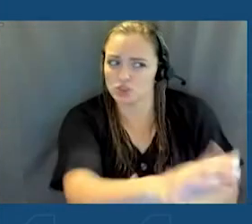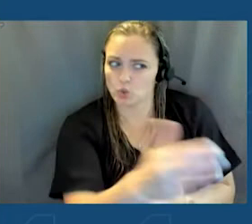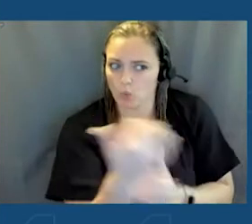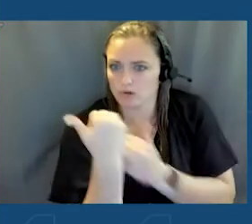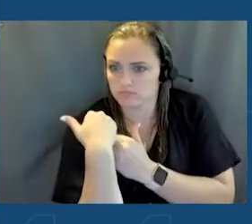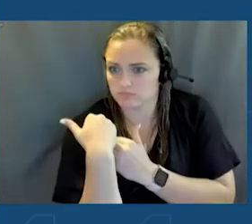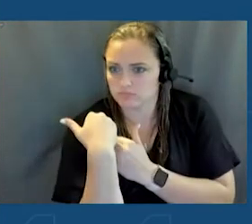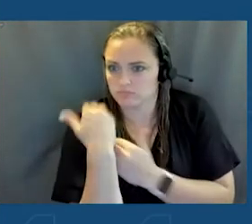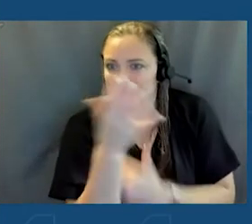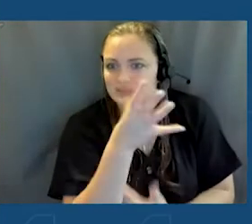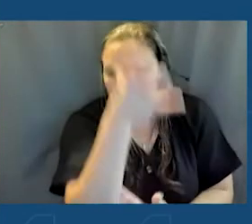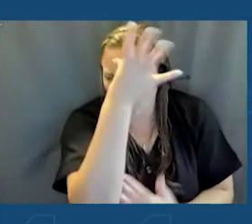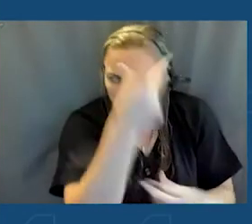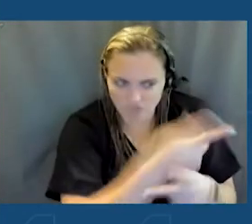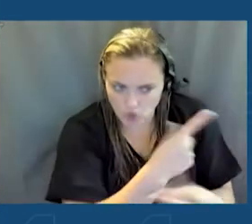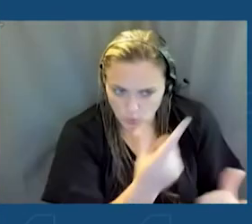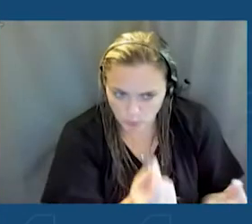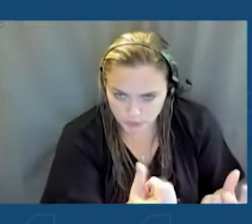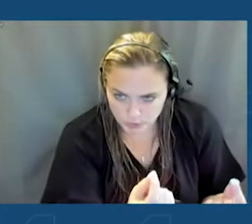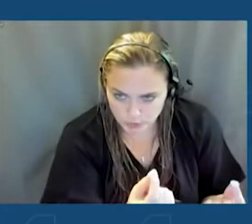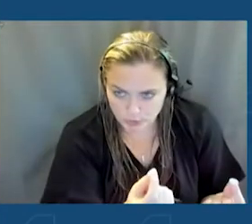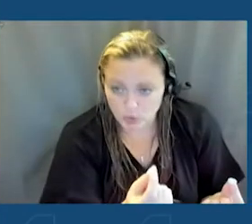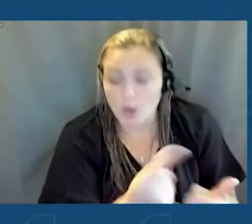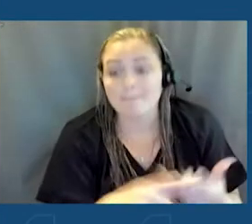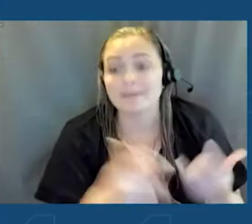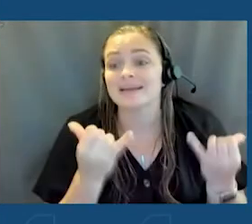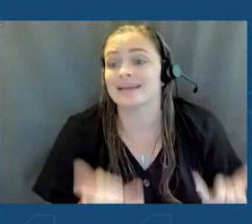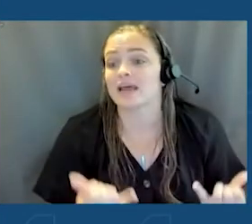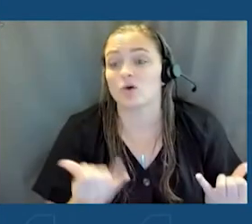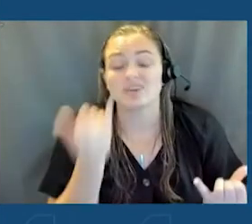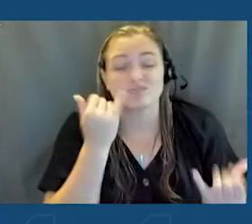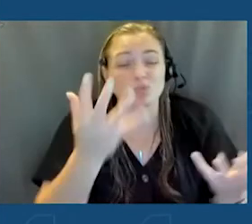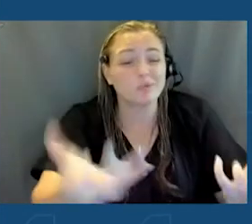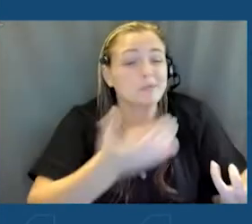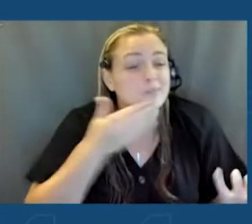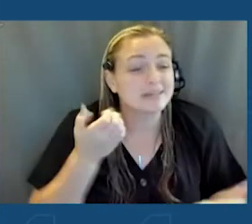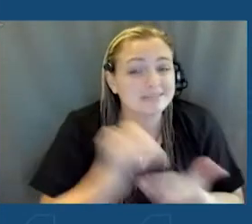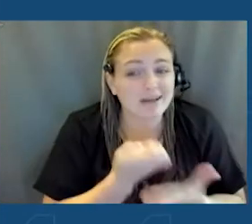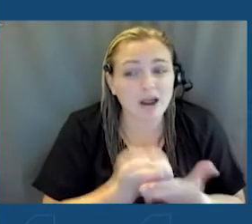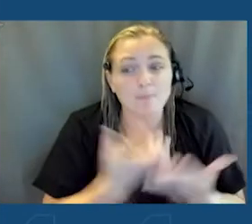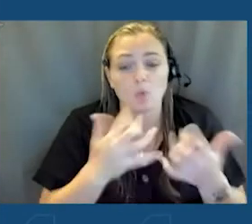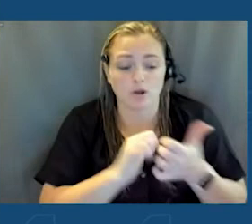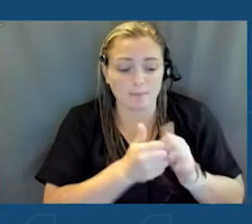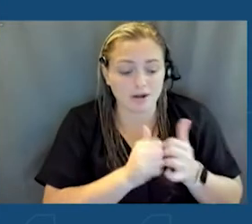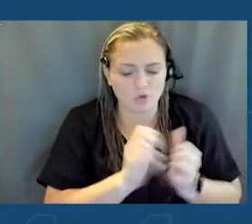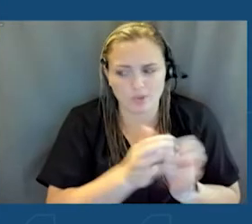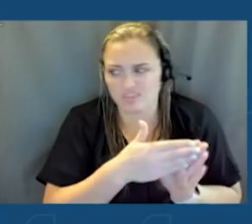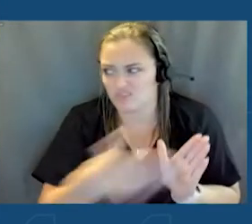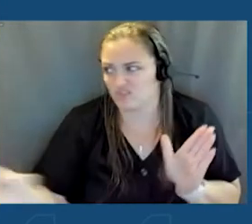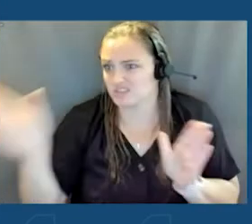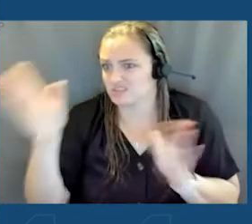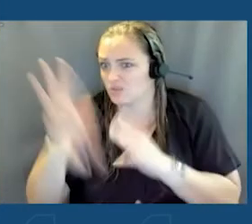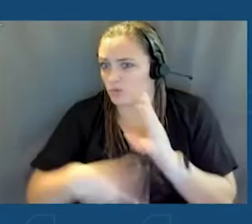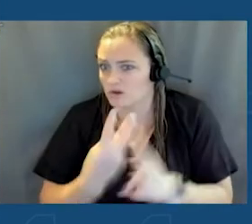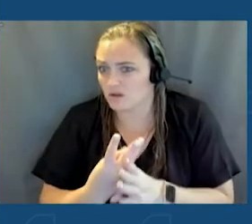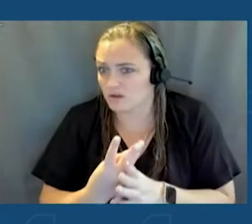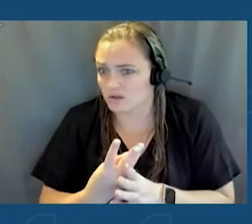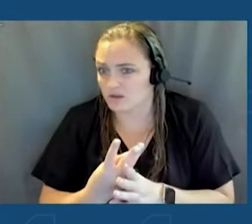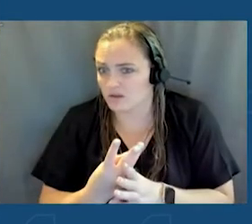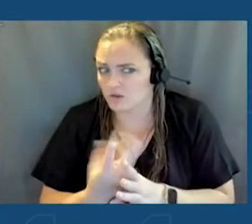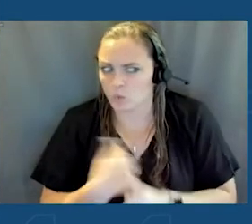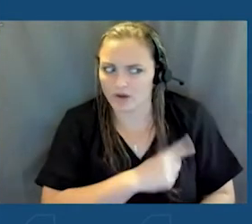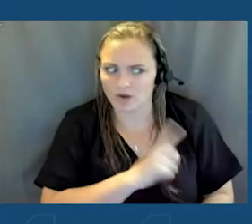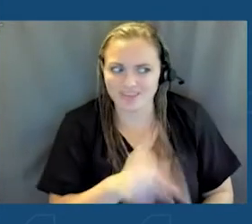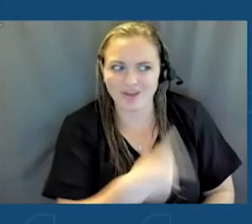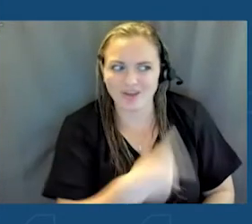to figure it out. And if we want the best economy and we want to be competitive with the rest of the globe, we are literally the only